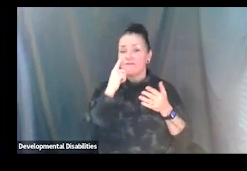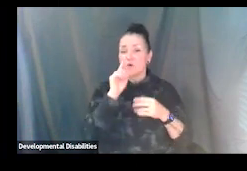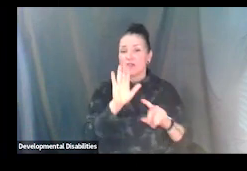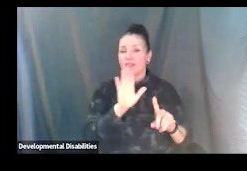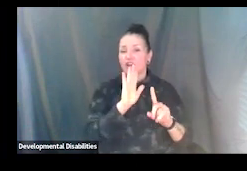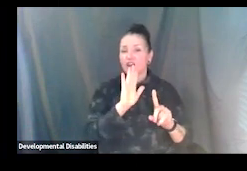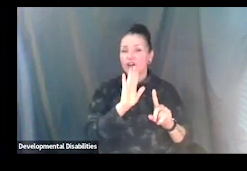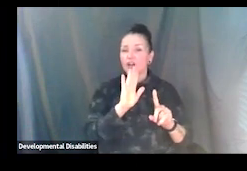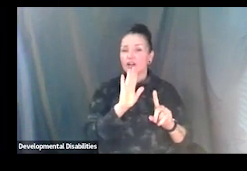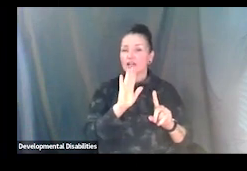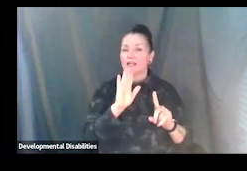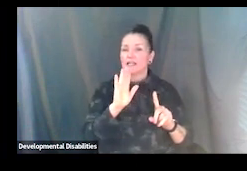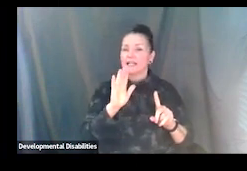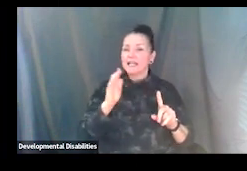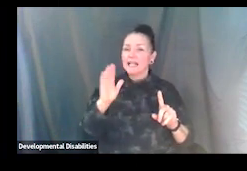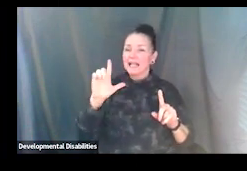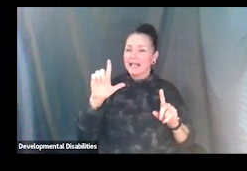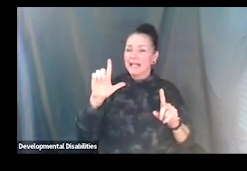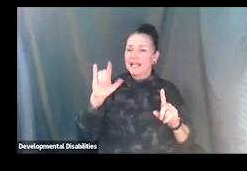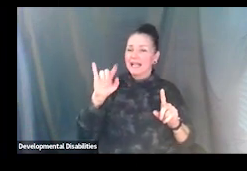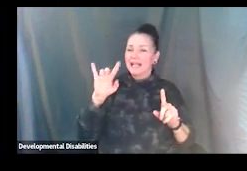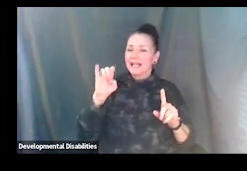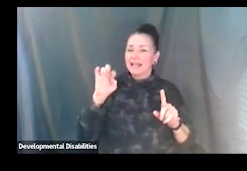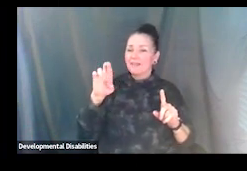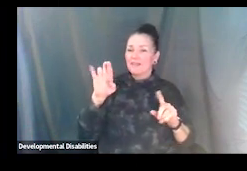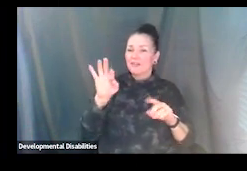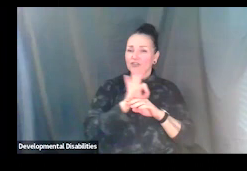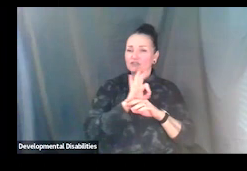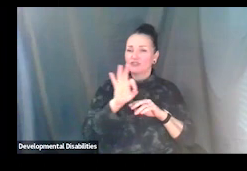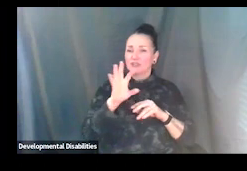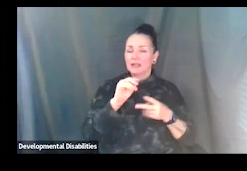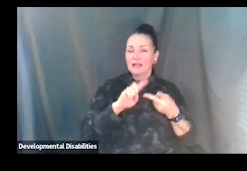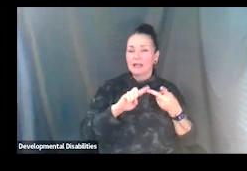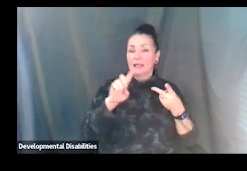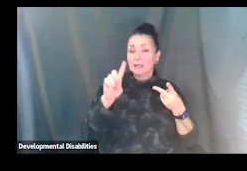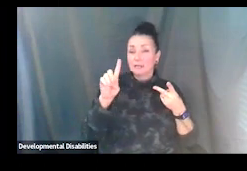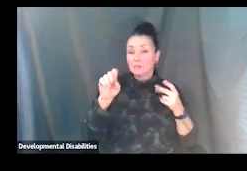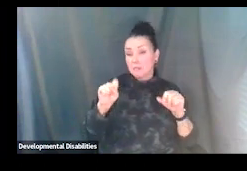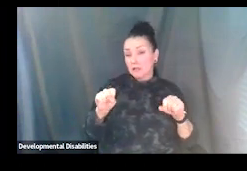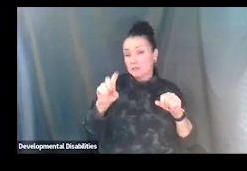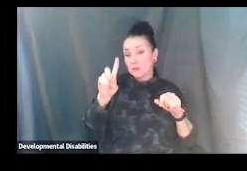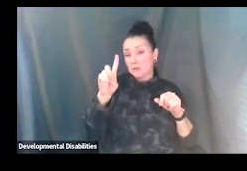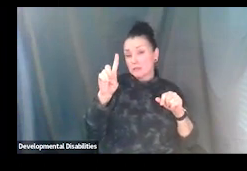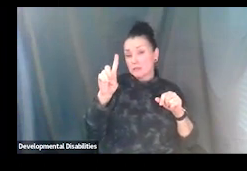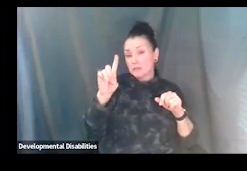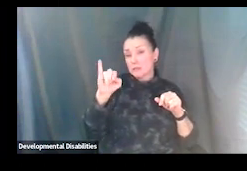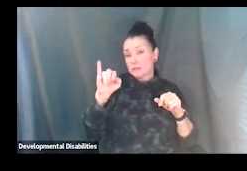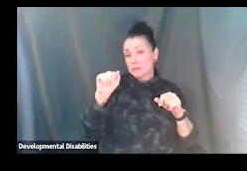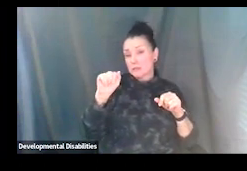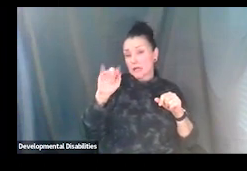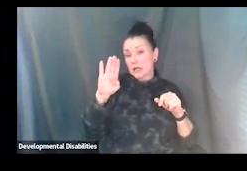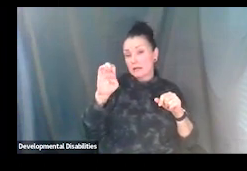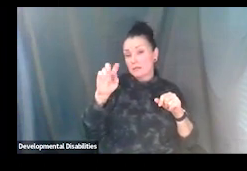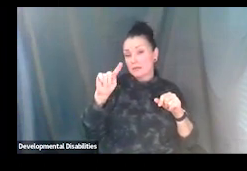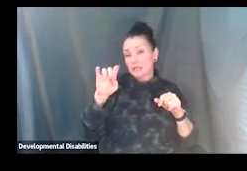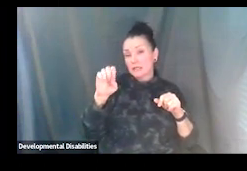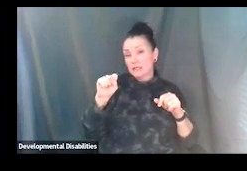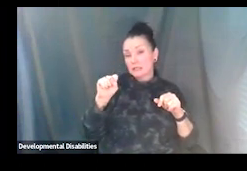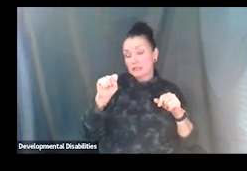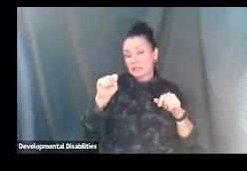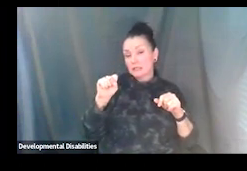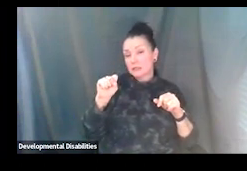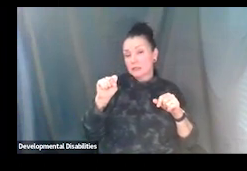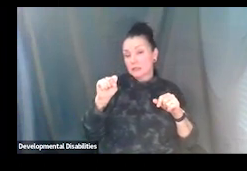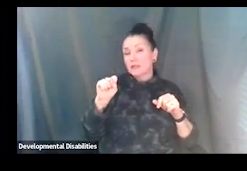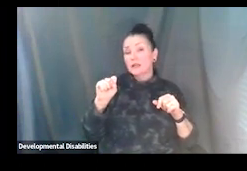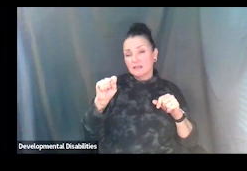function, and that blood work would be taken, because I think there was one hypoglycemic attack which was